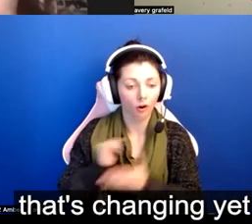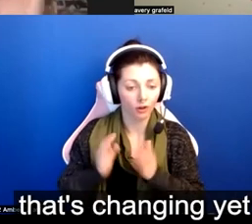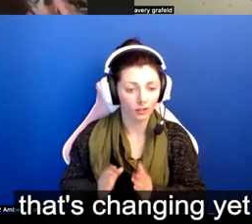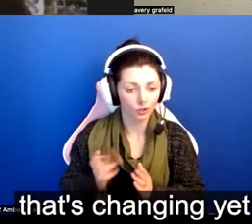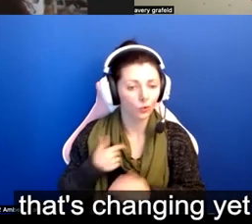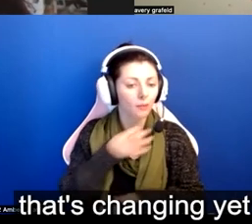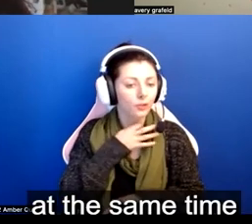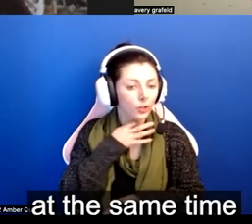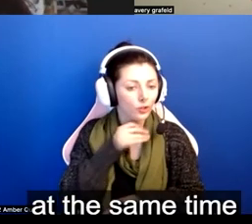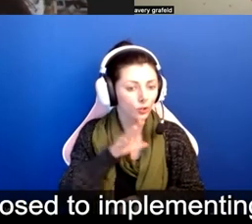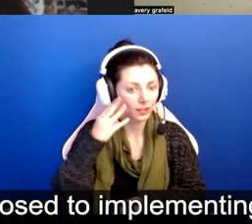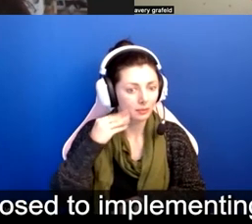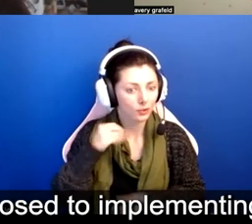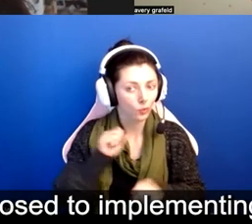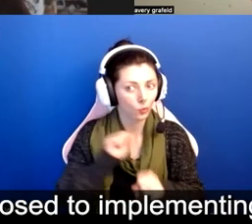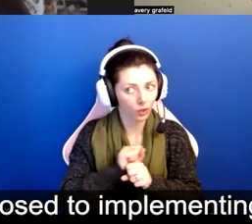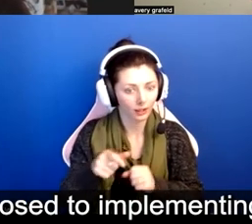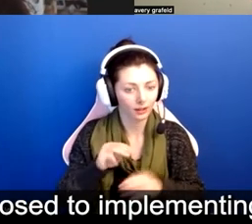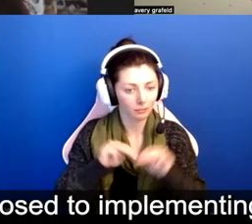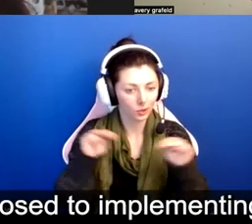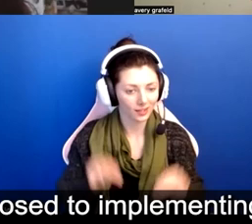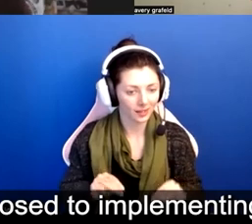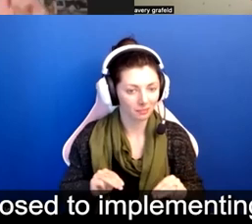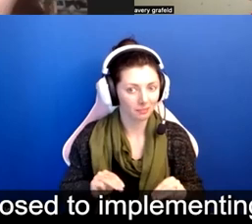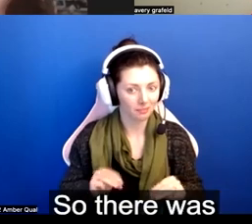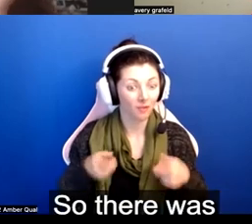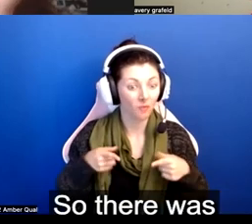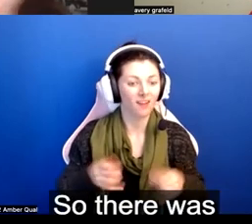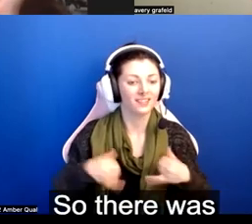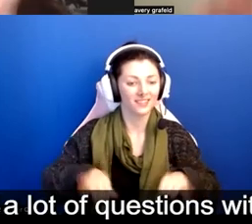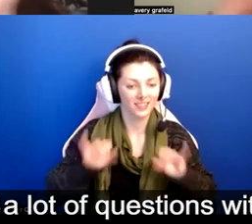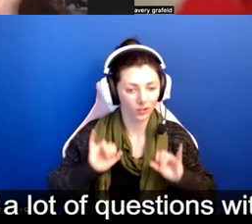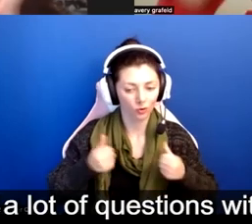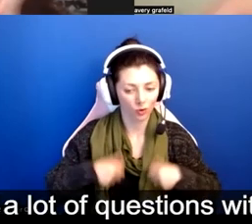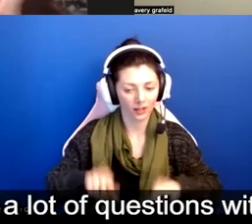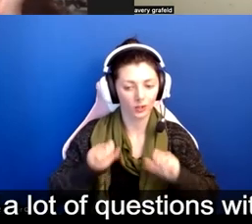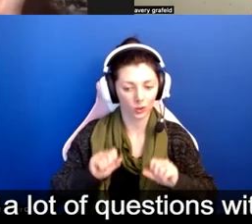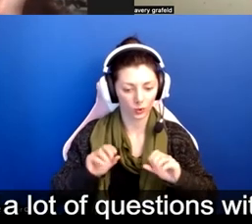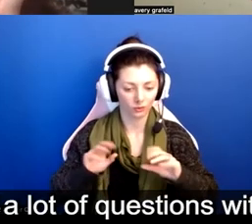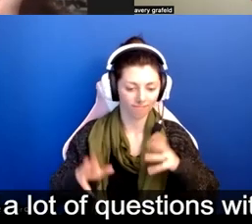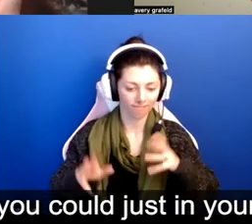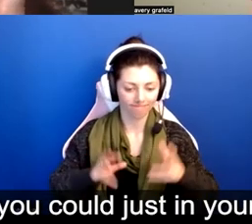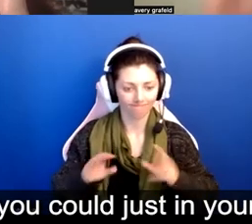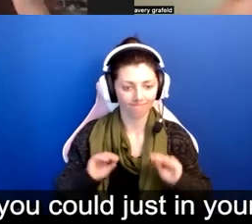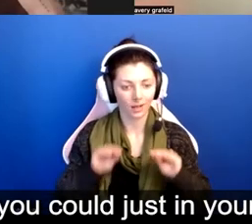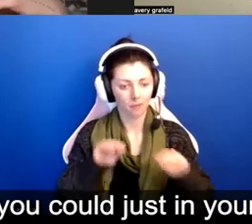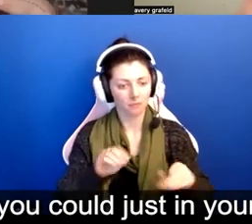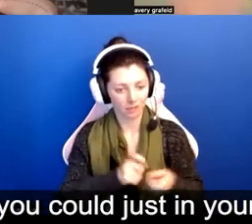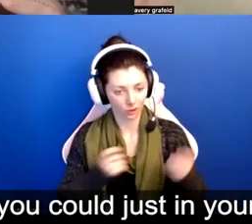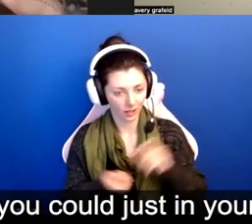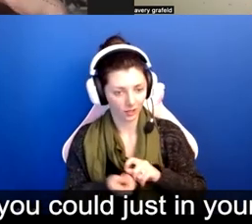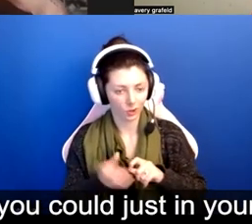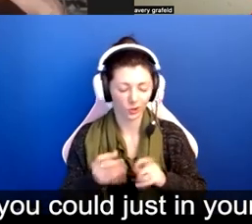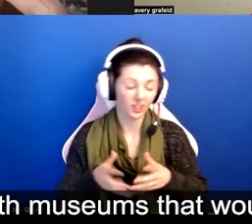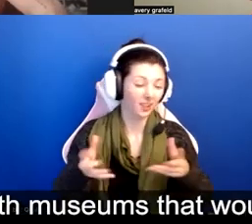that's changing, yet at the same time is still opposed to implementing changes. So that was kind of a lot of questions within one, but like if you could just